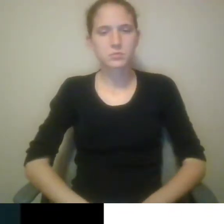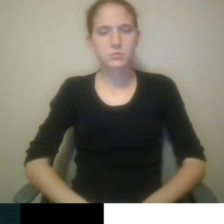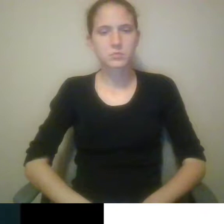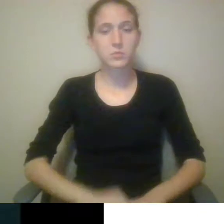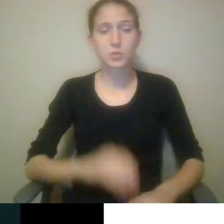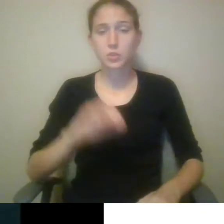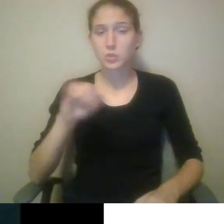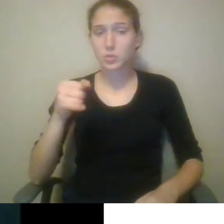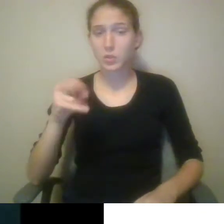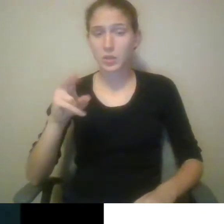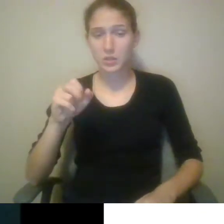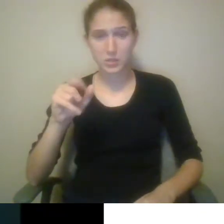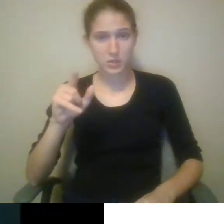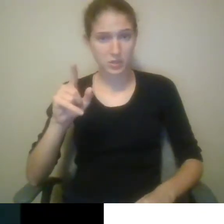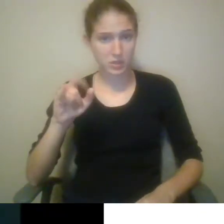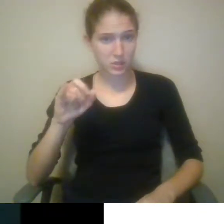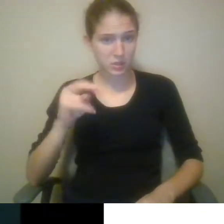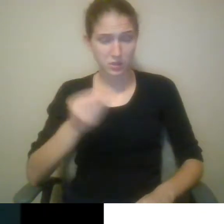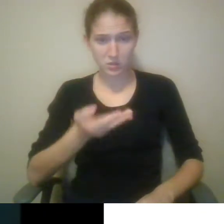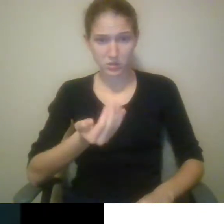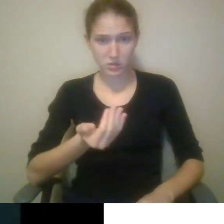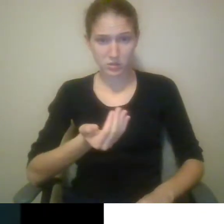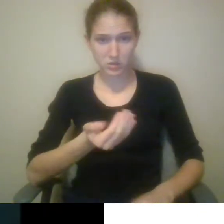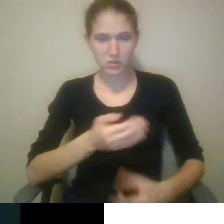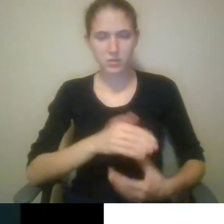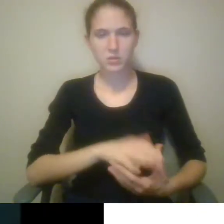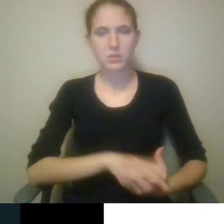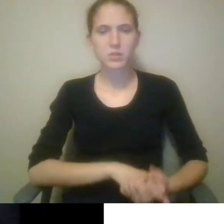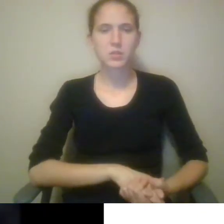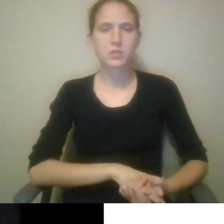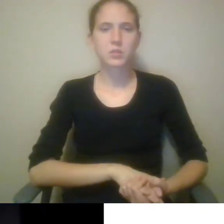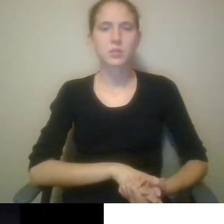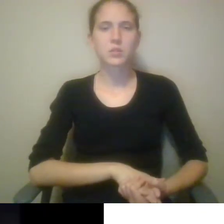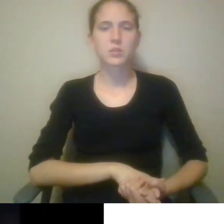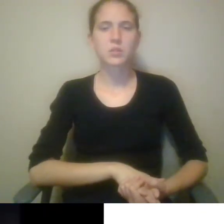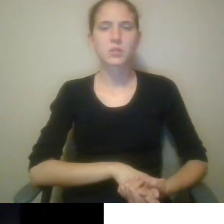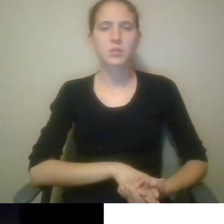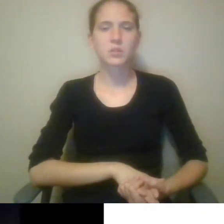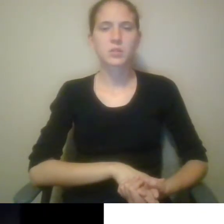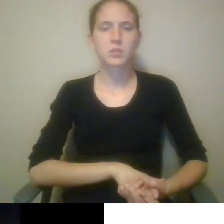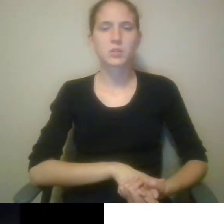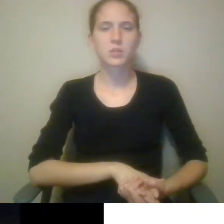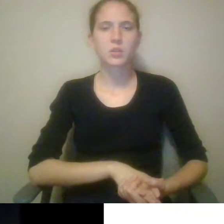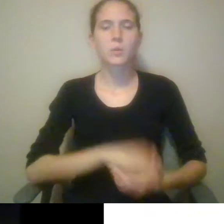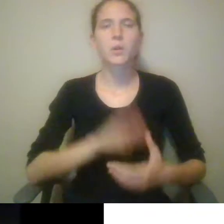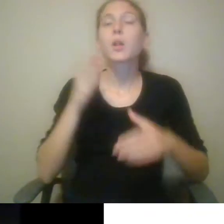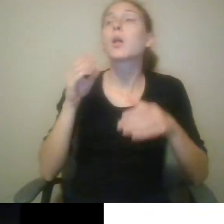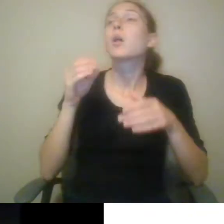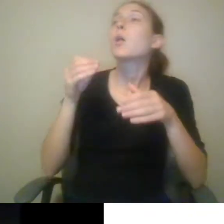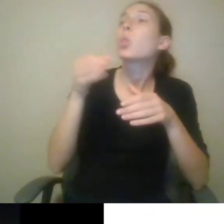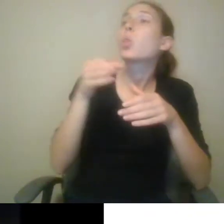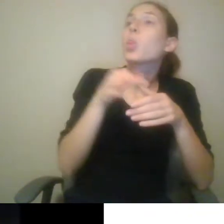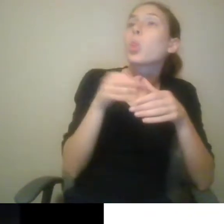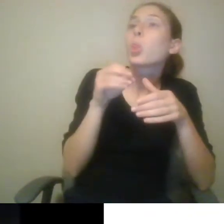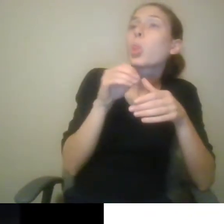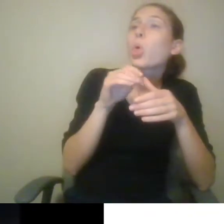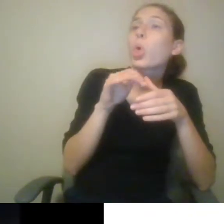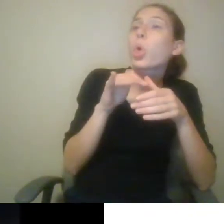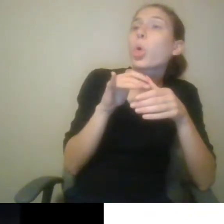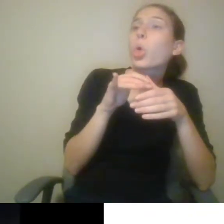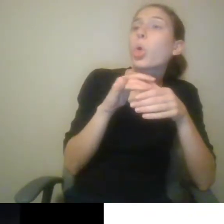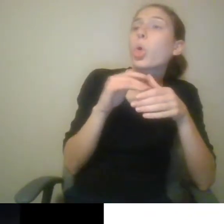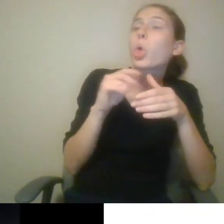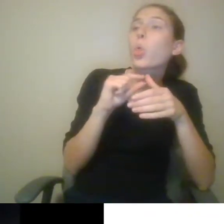Oh, wait, Justin, you have it. Sorry. It'll go in the water and it'll spread out and turn the